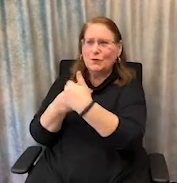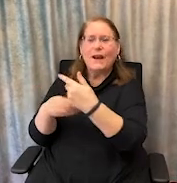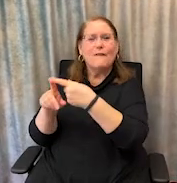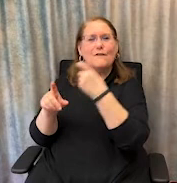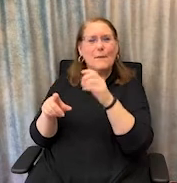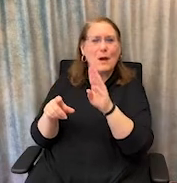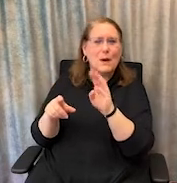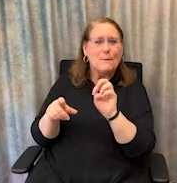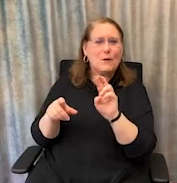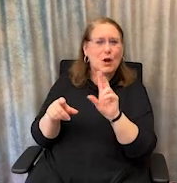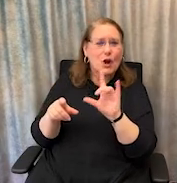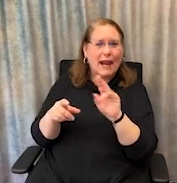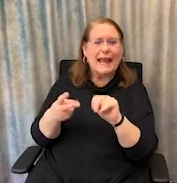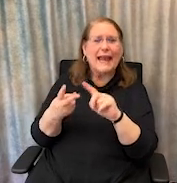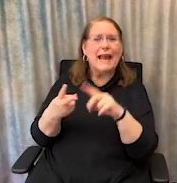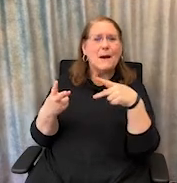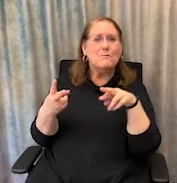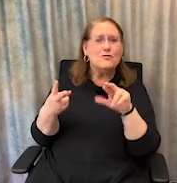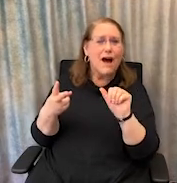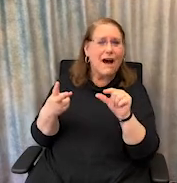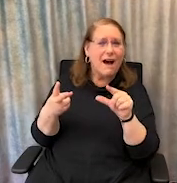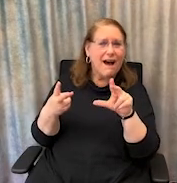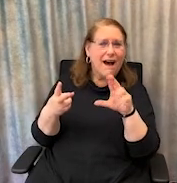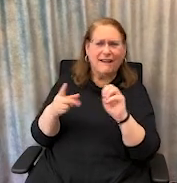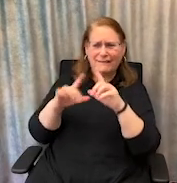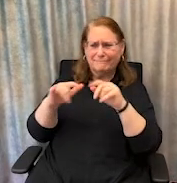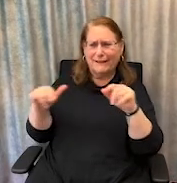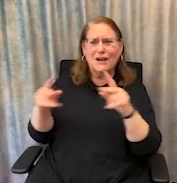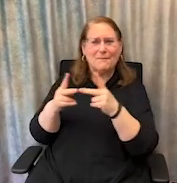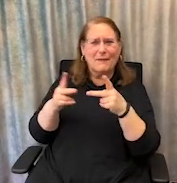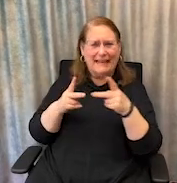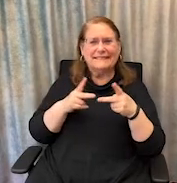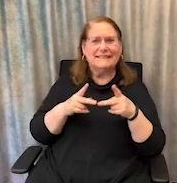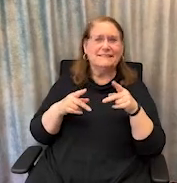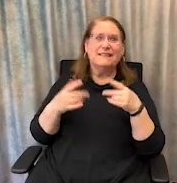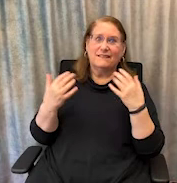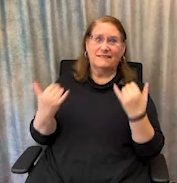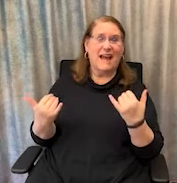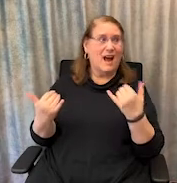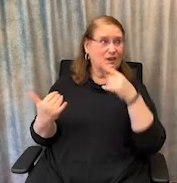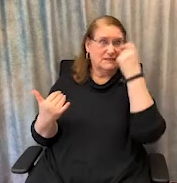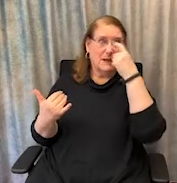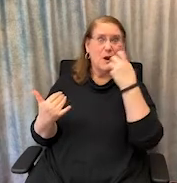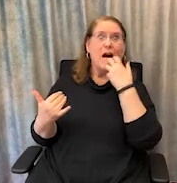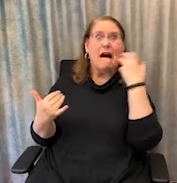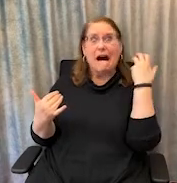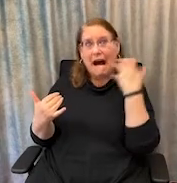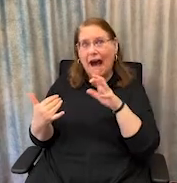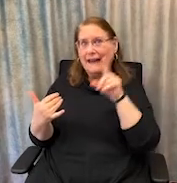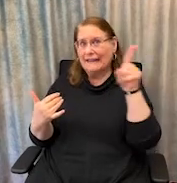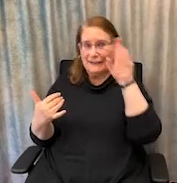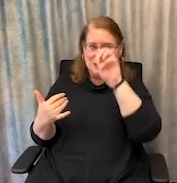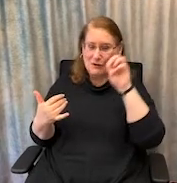from Berlin and Prague, so a lot of different places in this very hot European